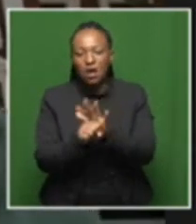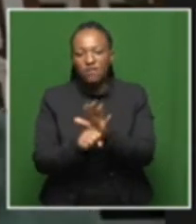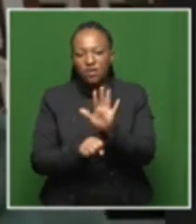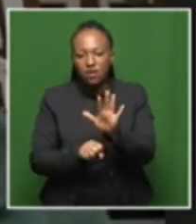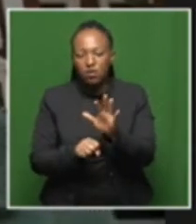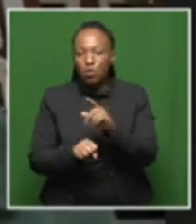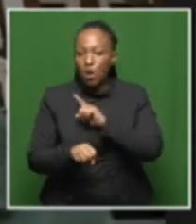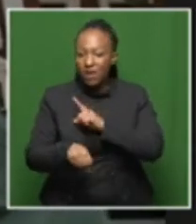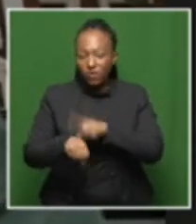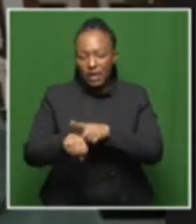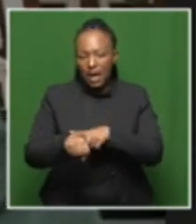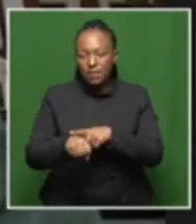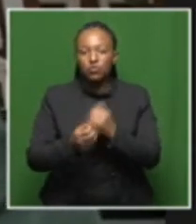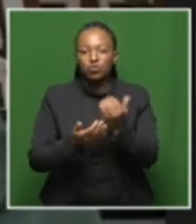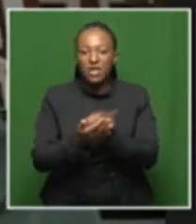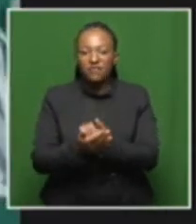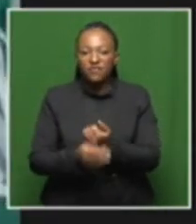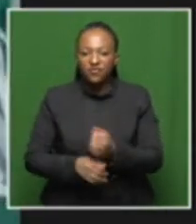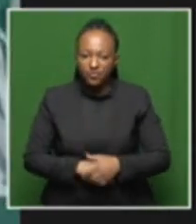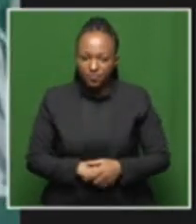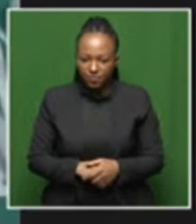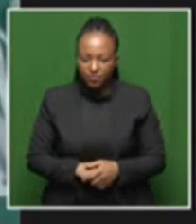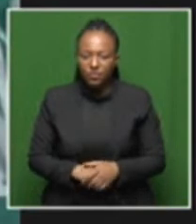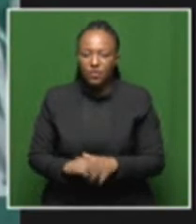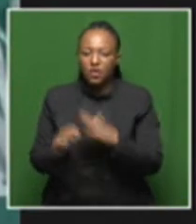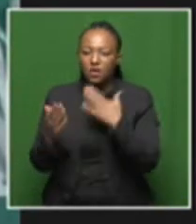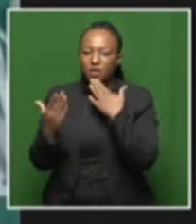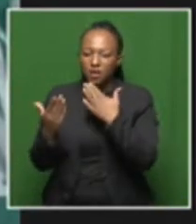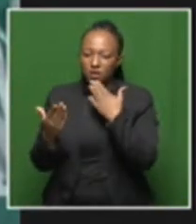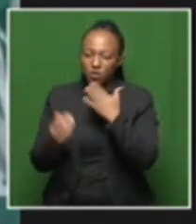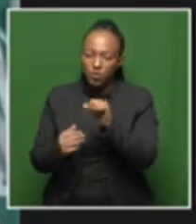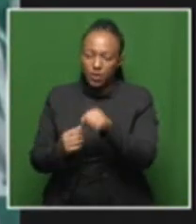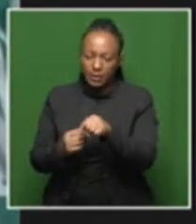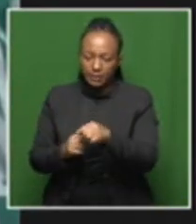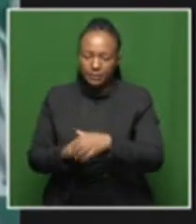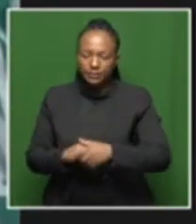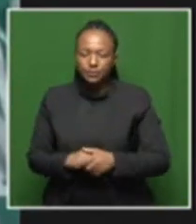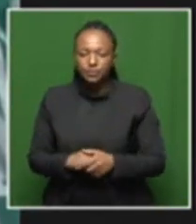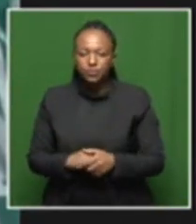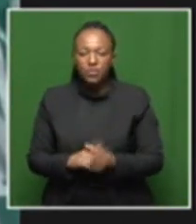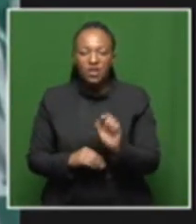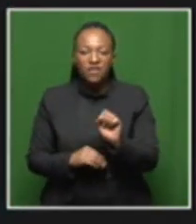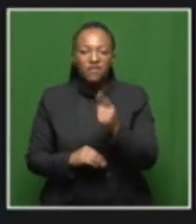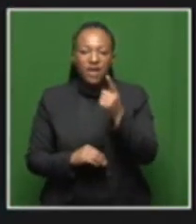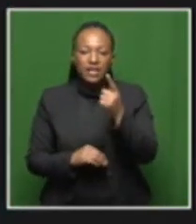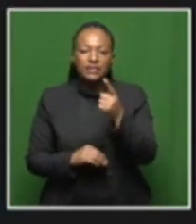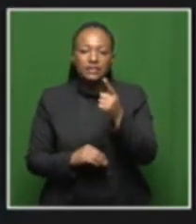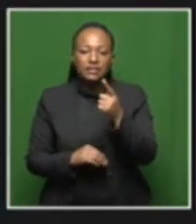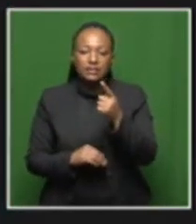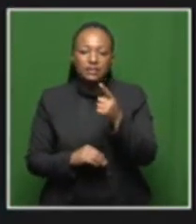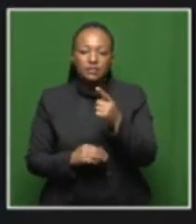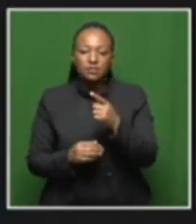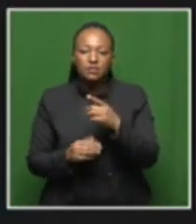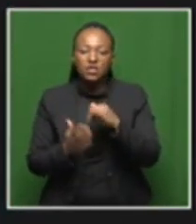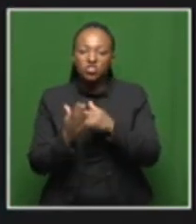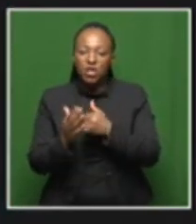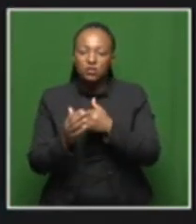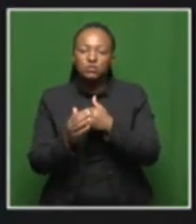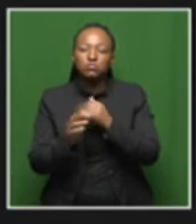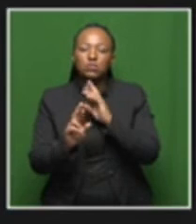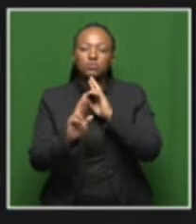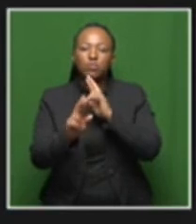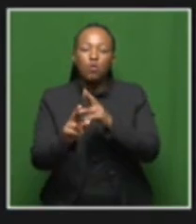to save time. Okay, thank you very much. I think let me firstly respond broadly on the issues around recommendations